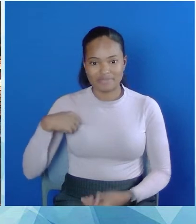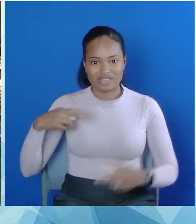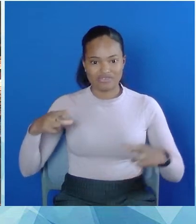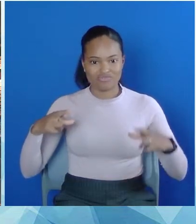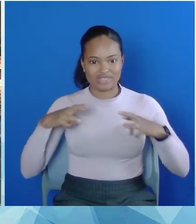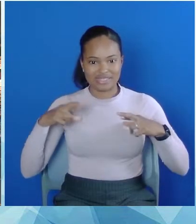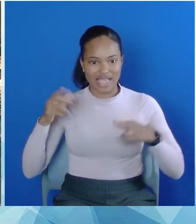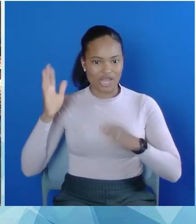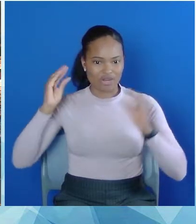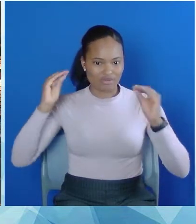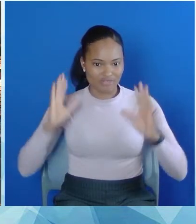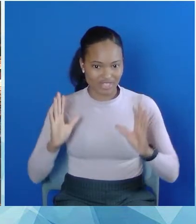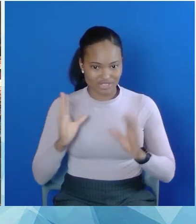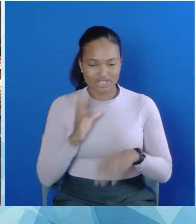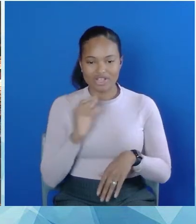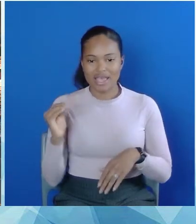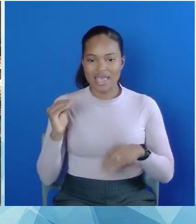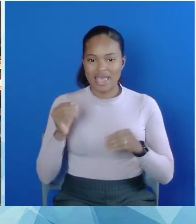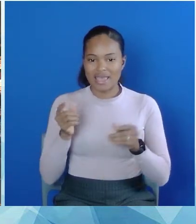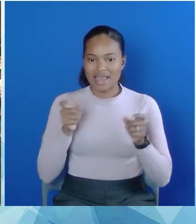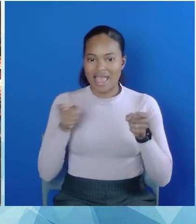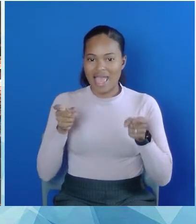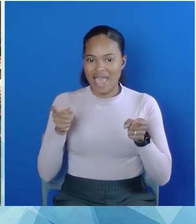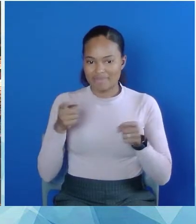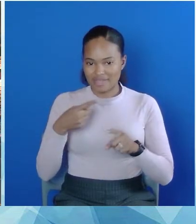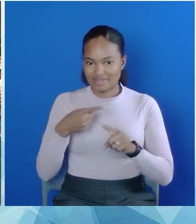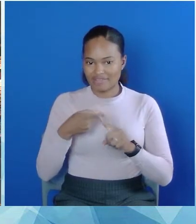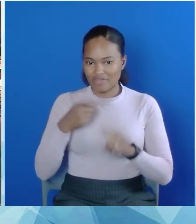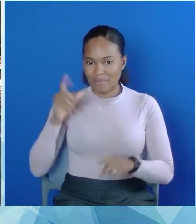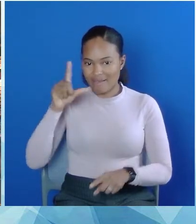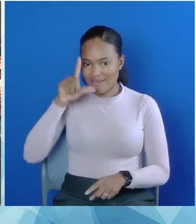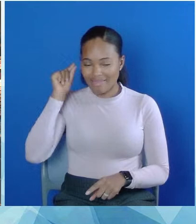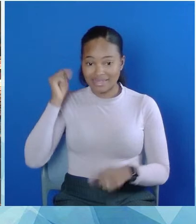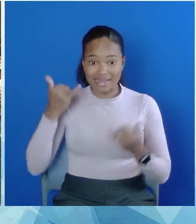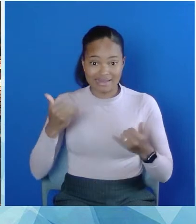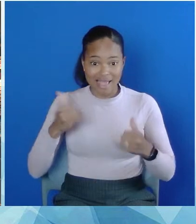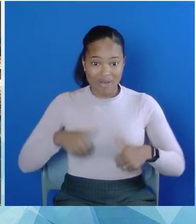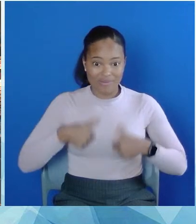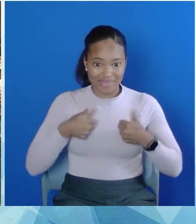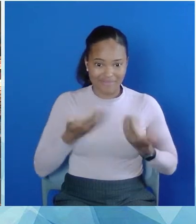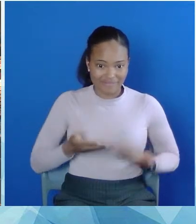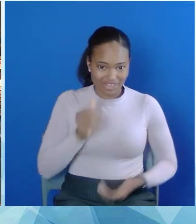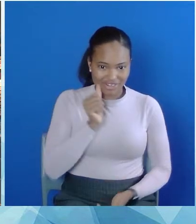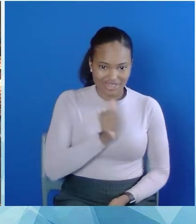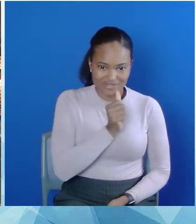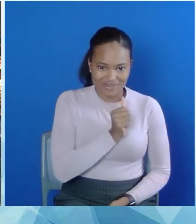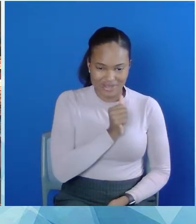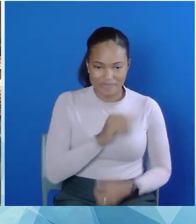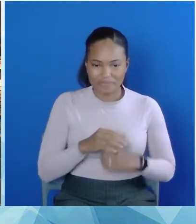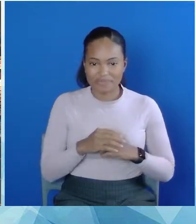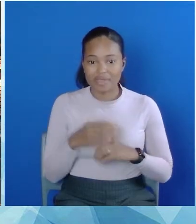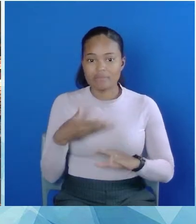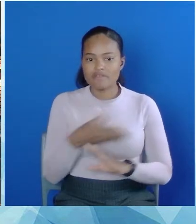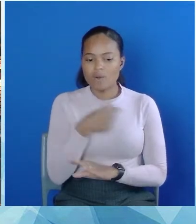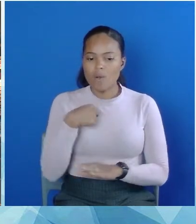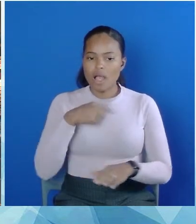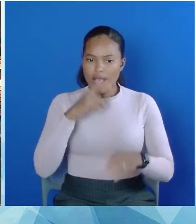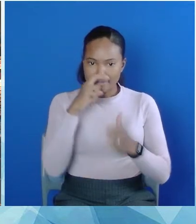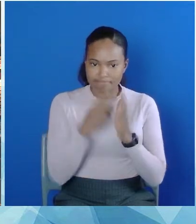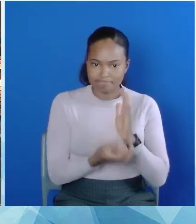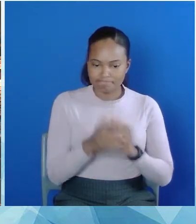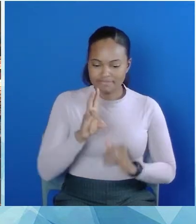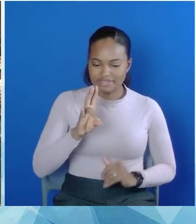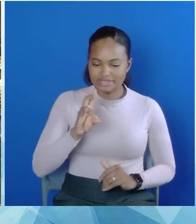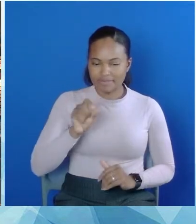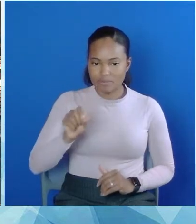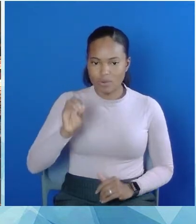and administrator from Gallaudet. I now live here in the Valley. Before I go into 7.06 and